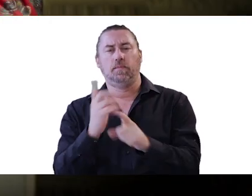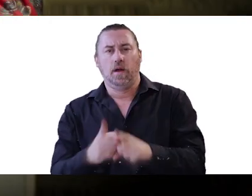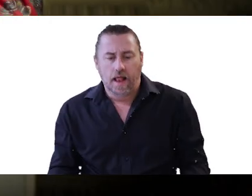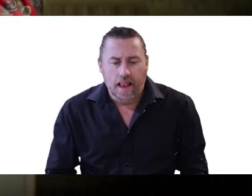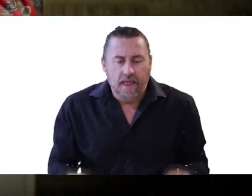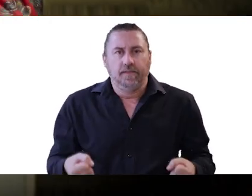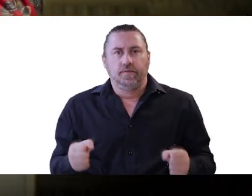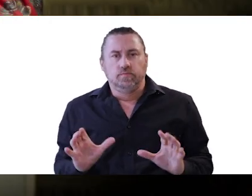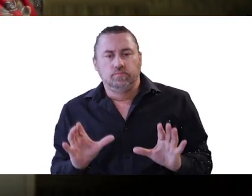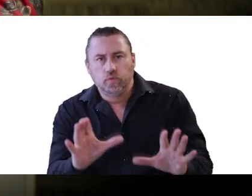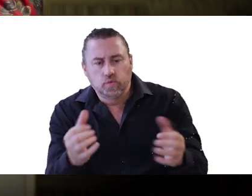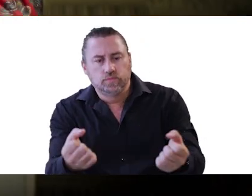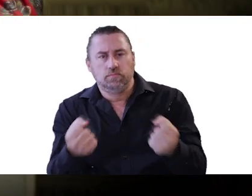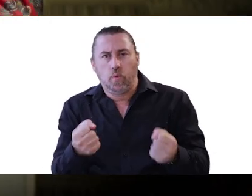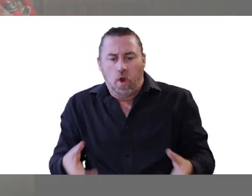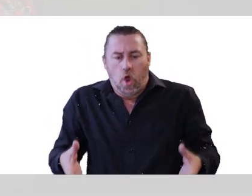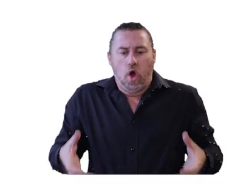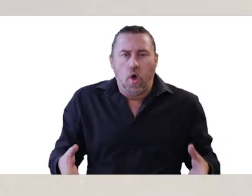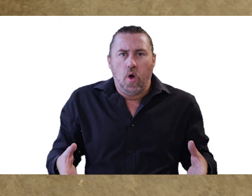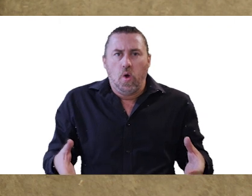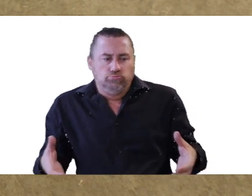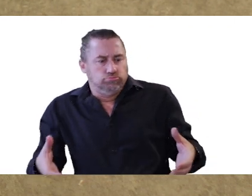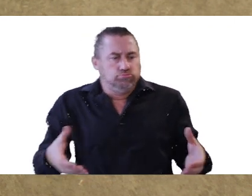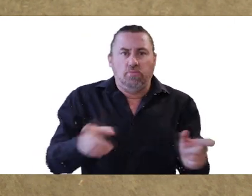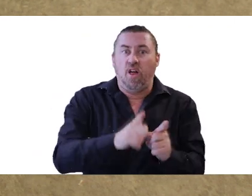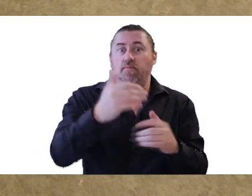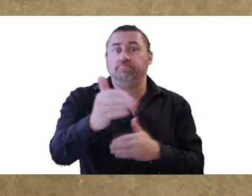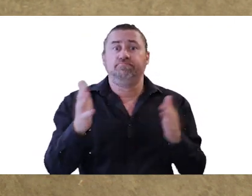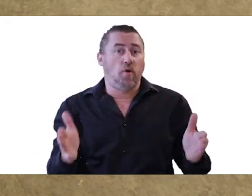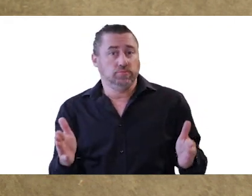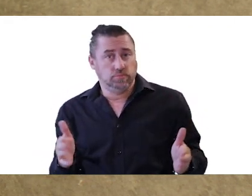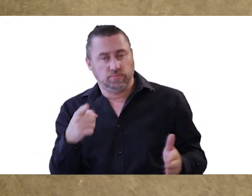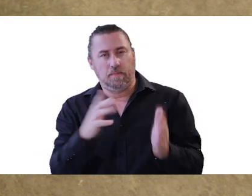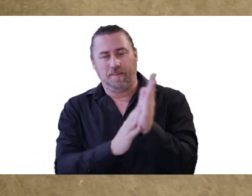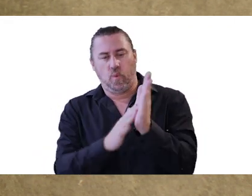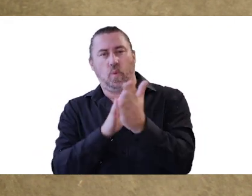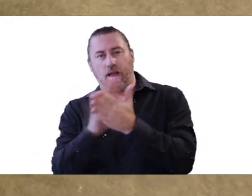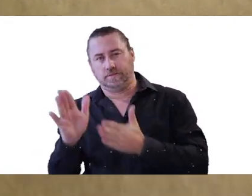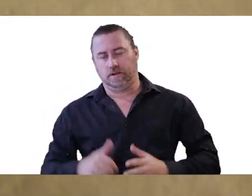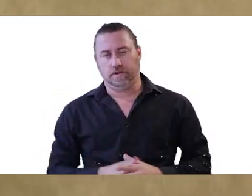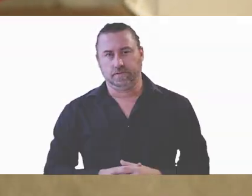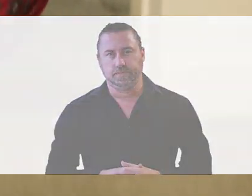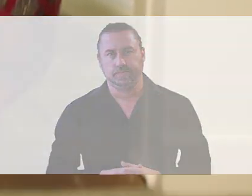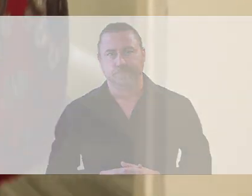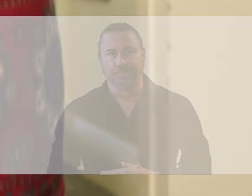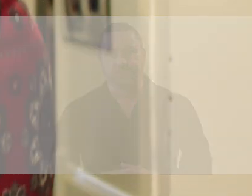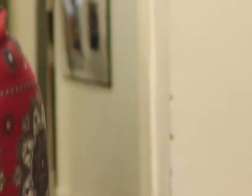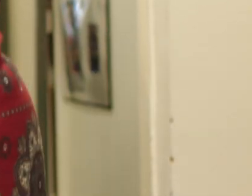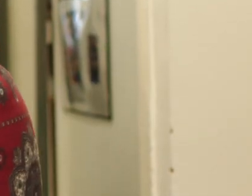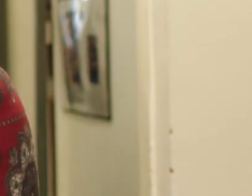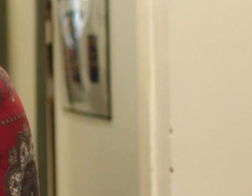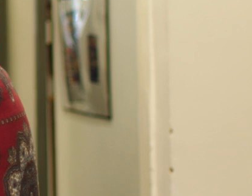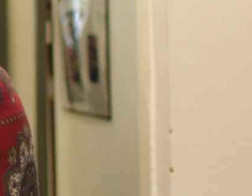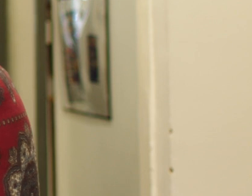hold, or control an object like a box. Michaela bends her knees and using her strong leg muscles, she picks up a box off the floor.